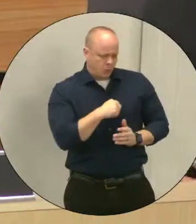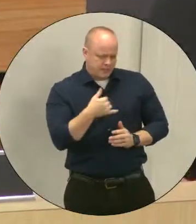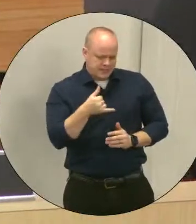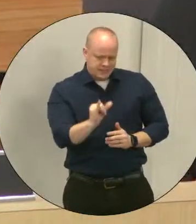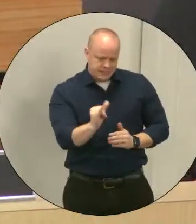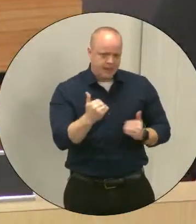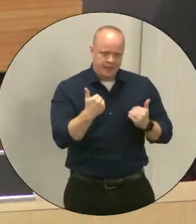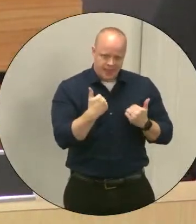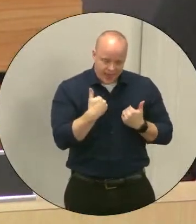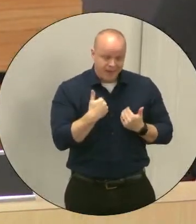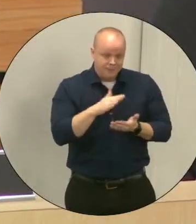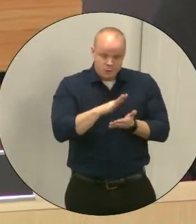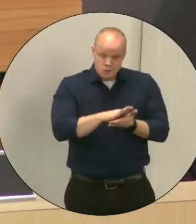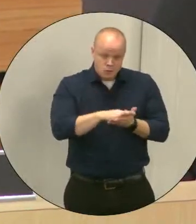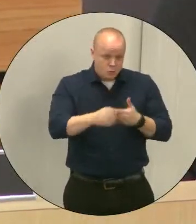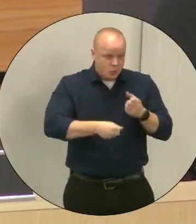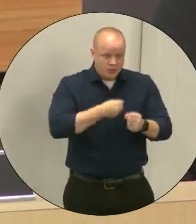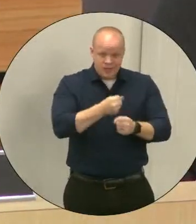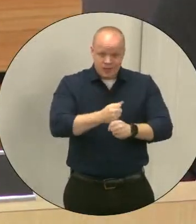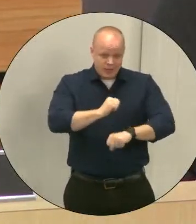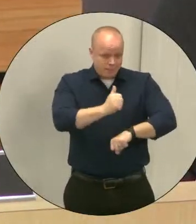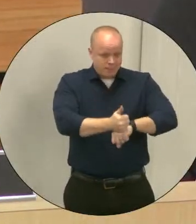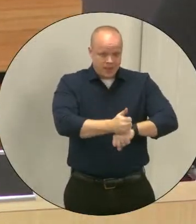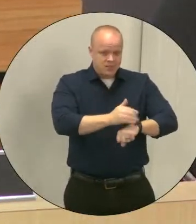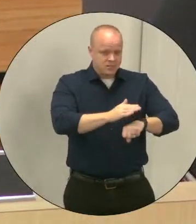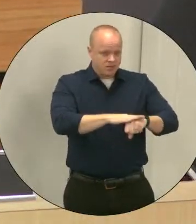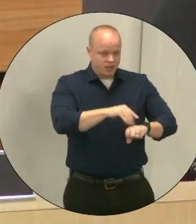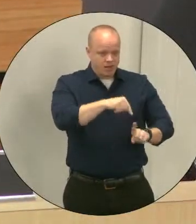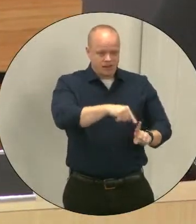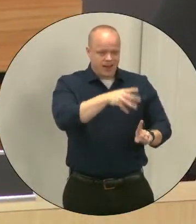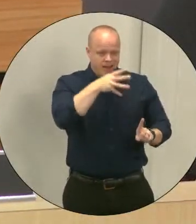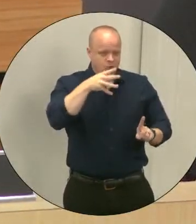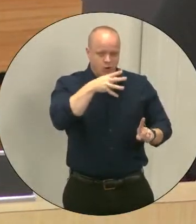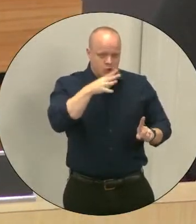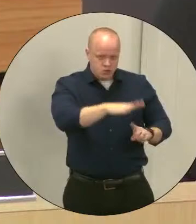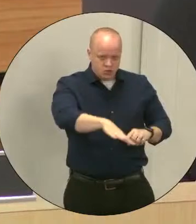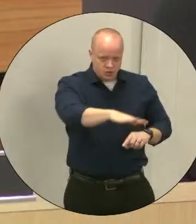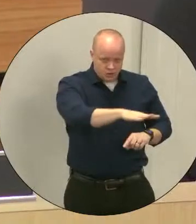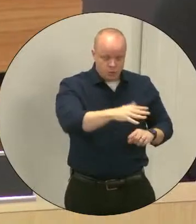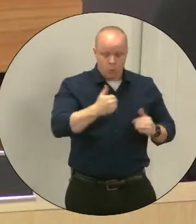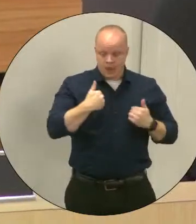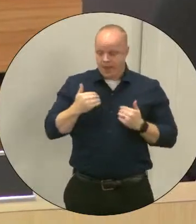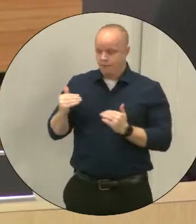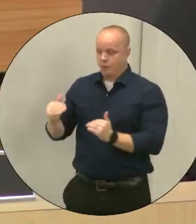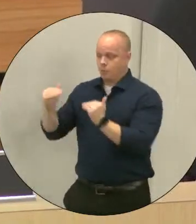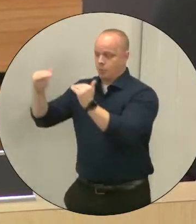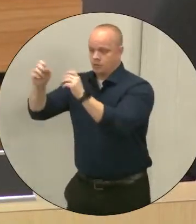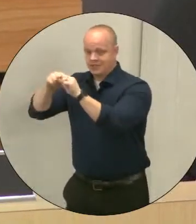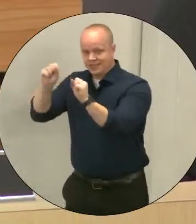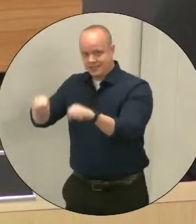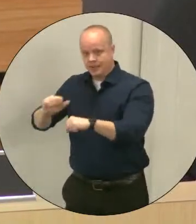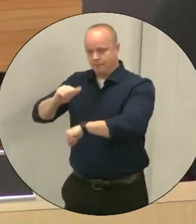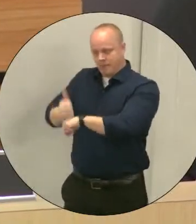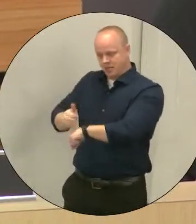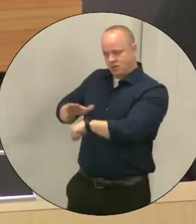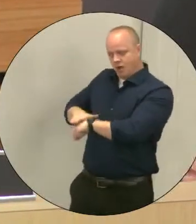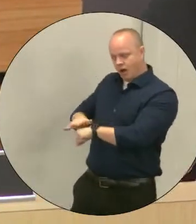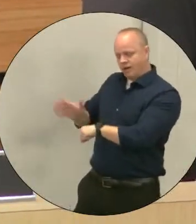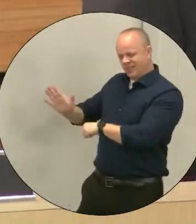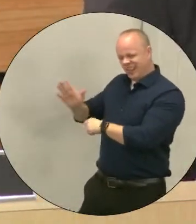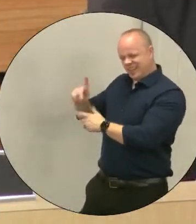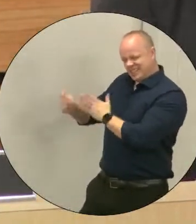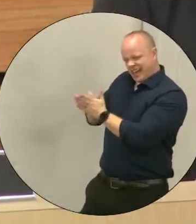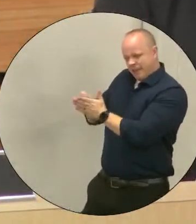still have a school year that's based on the age of agriculture. We have a promotion system that's based on the age of